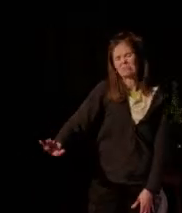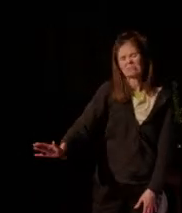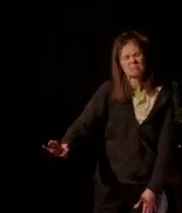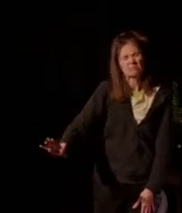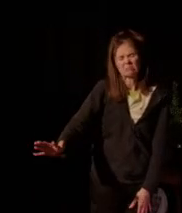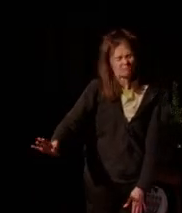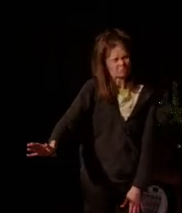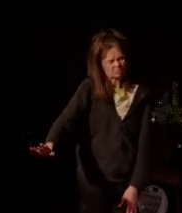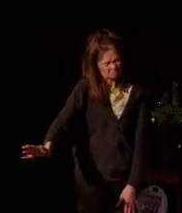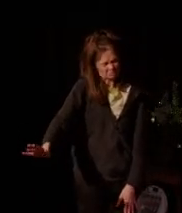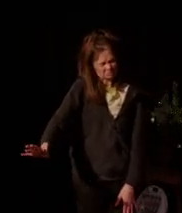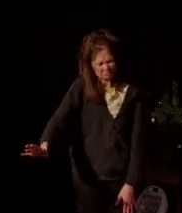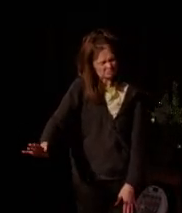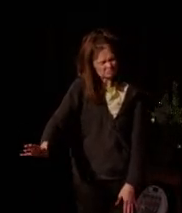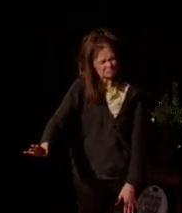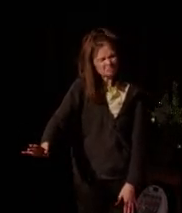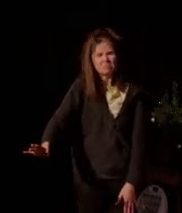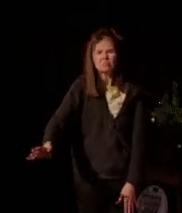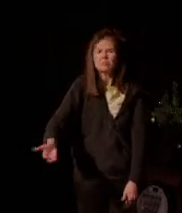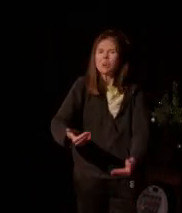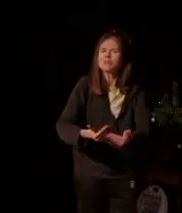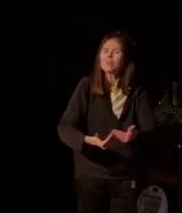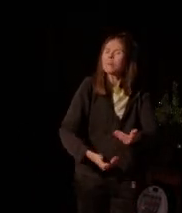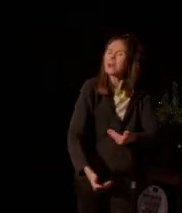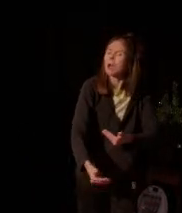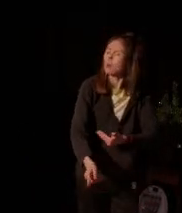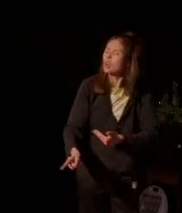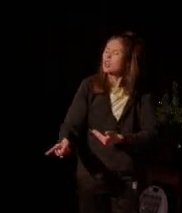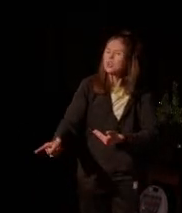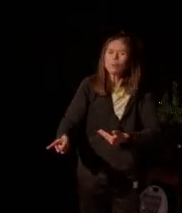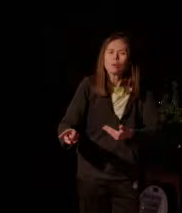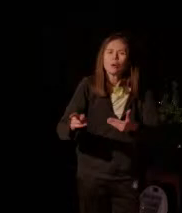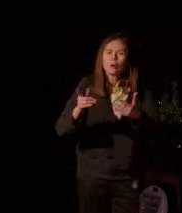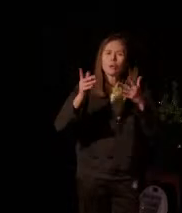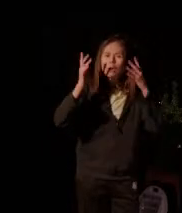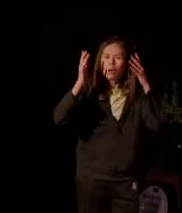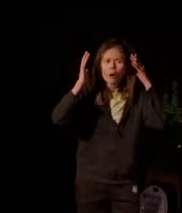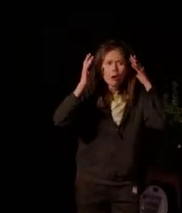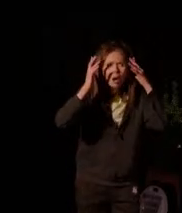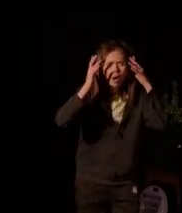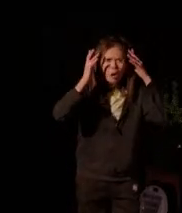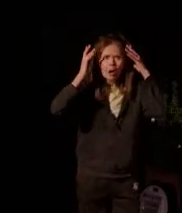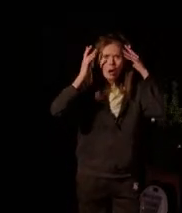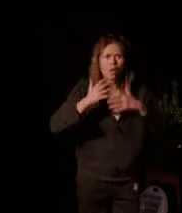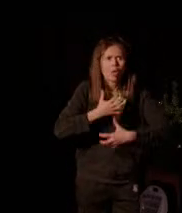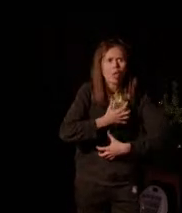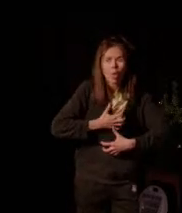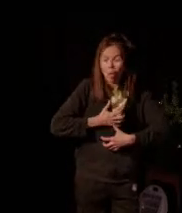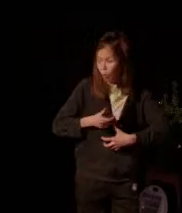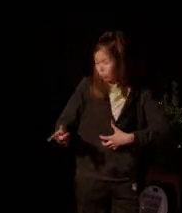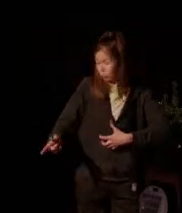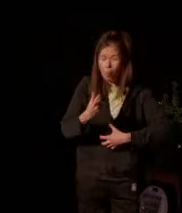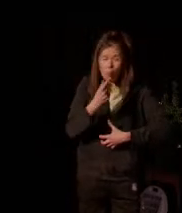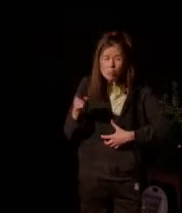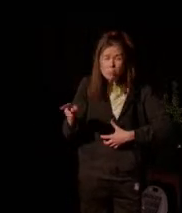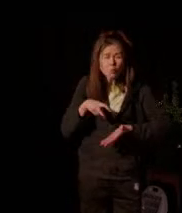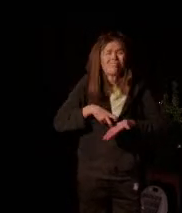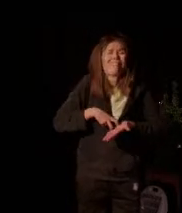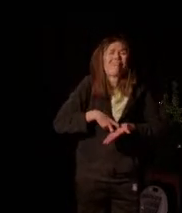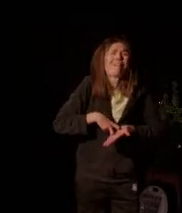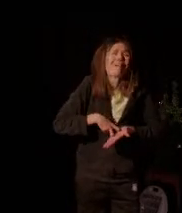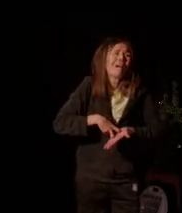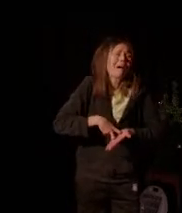nothing but despair. 1,000 knees, 10,000 years in prayer,